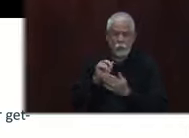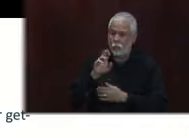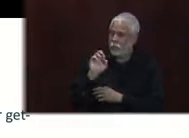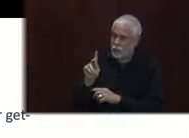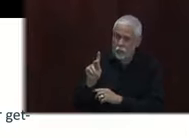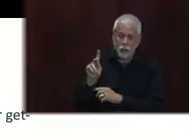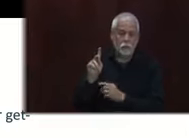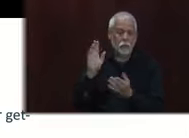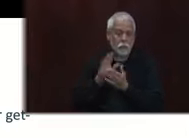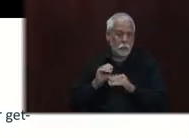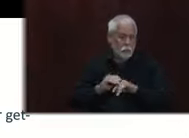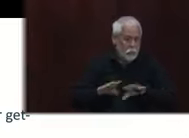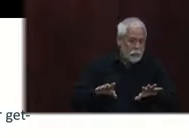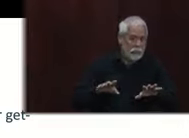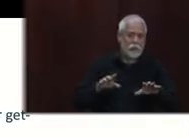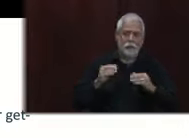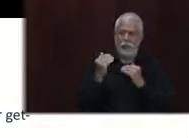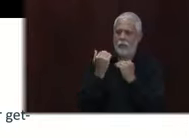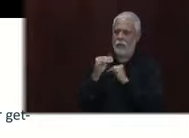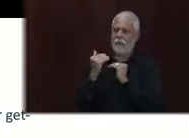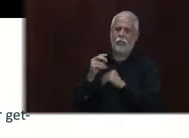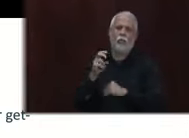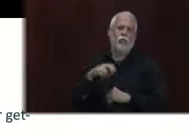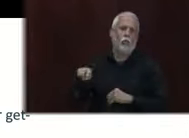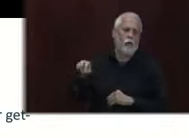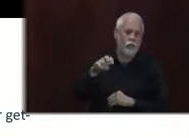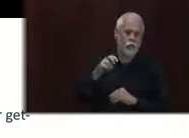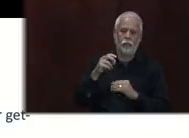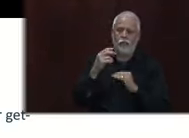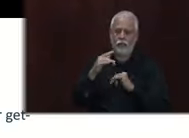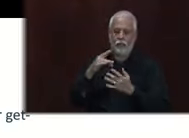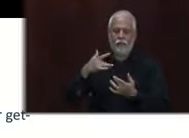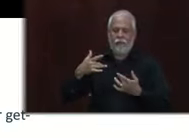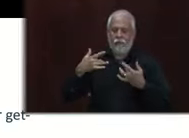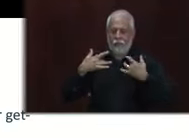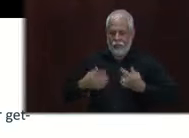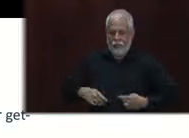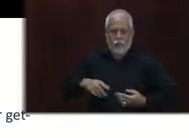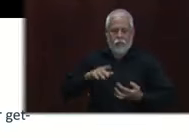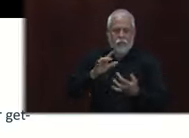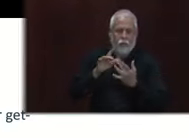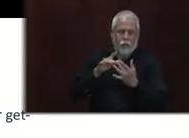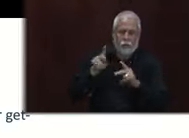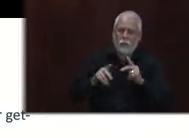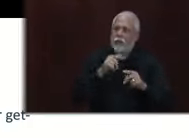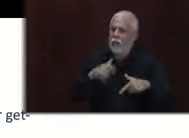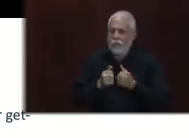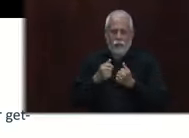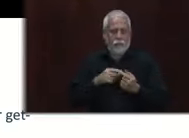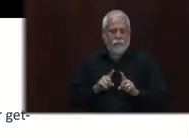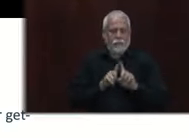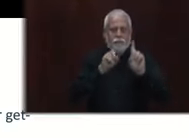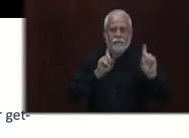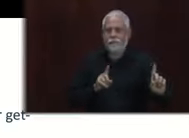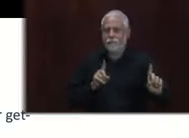risk and the risk to others is to limit your travel and limit your physical contact with people who do not live in your